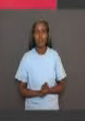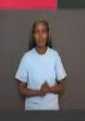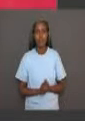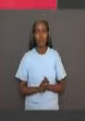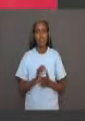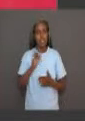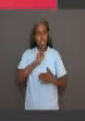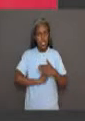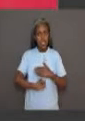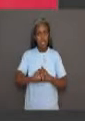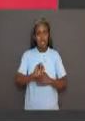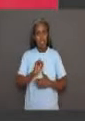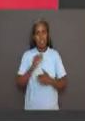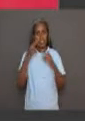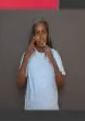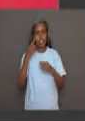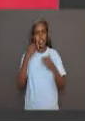Interest rates on loans,